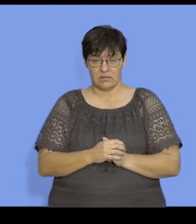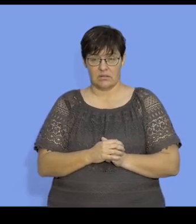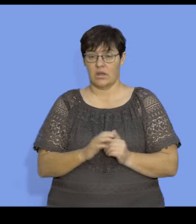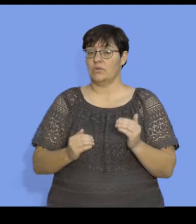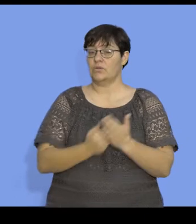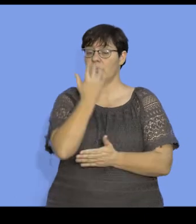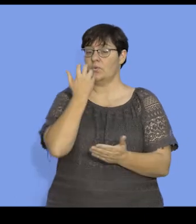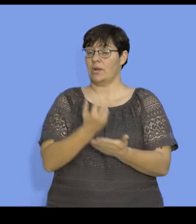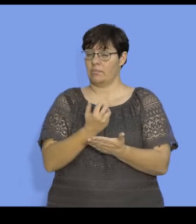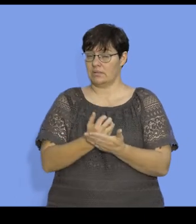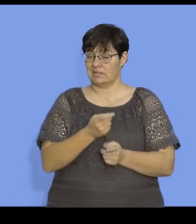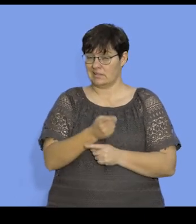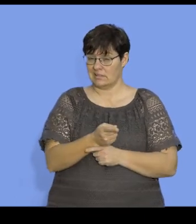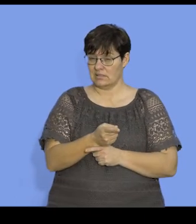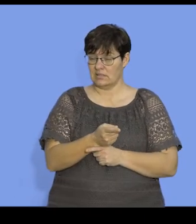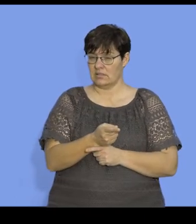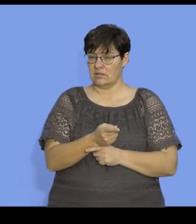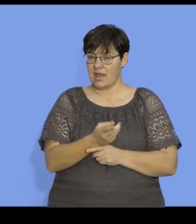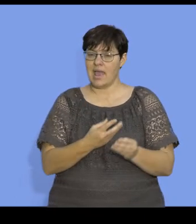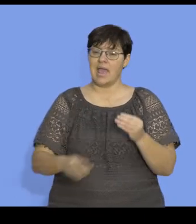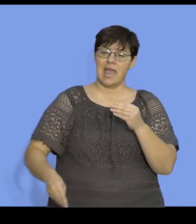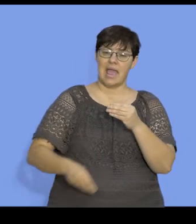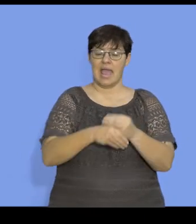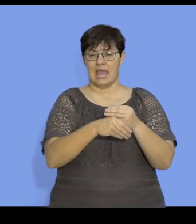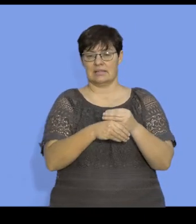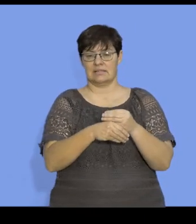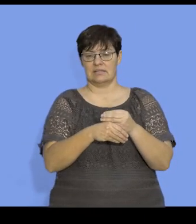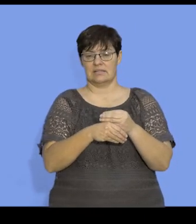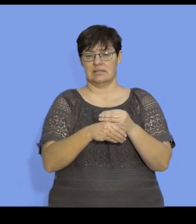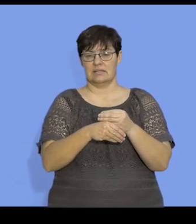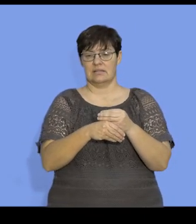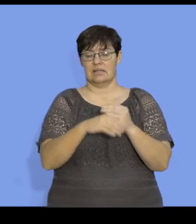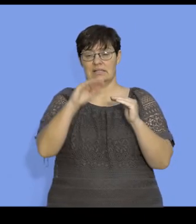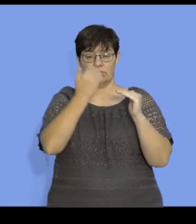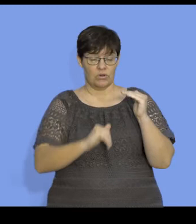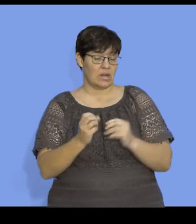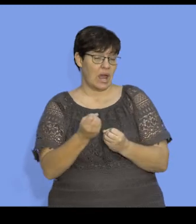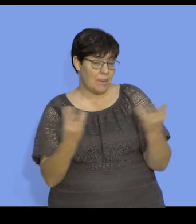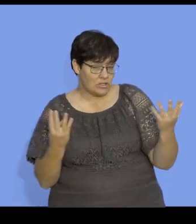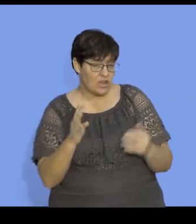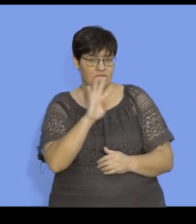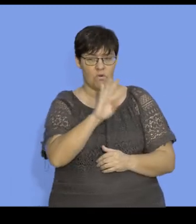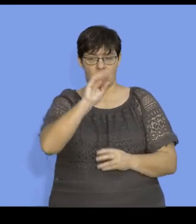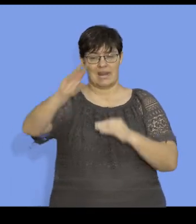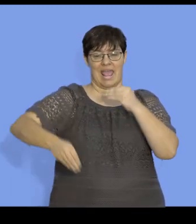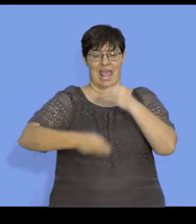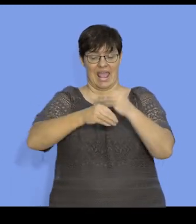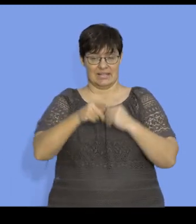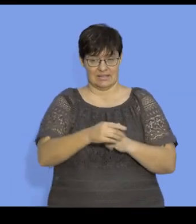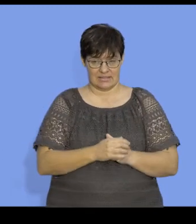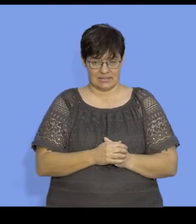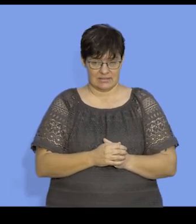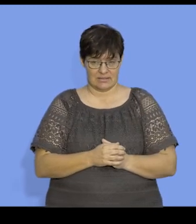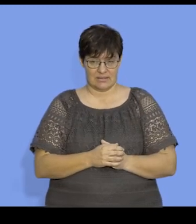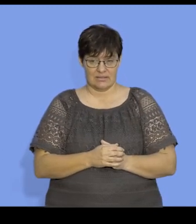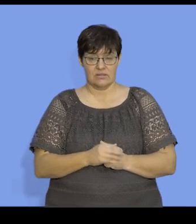equipment, there's additional depreciation of 400 Rand. This means, therefore, let's look at this